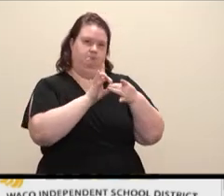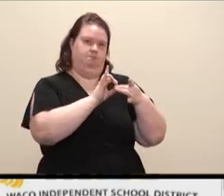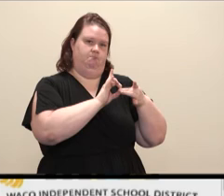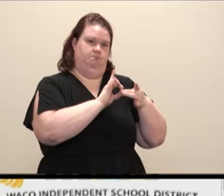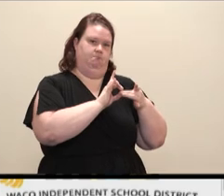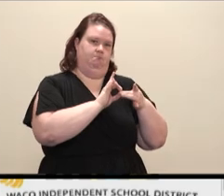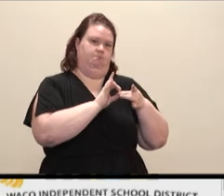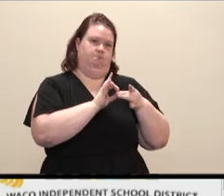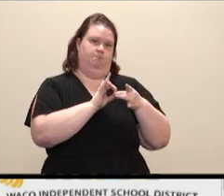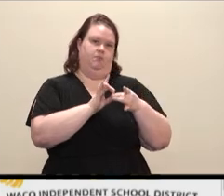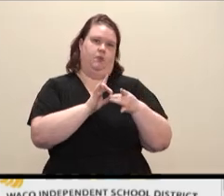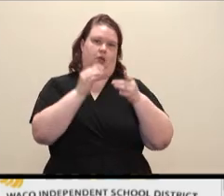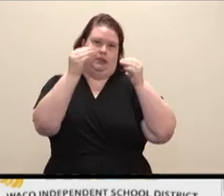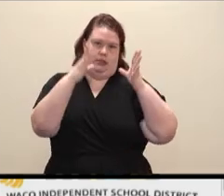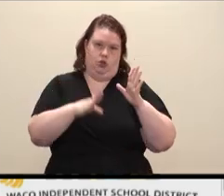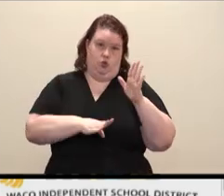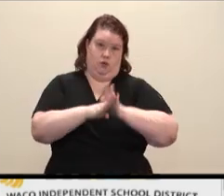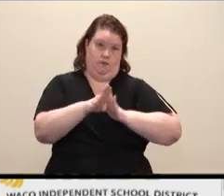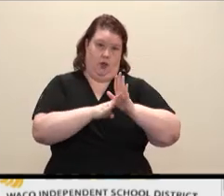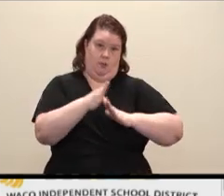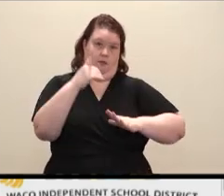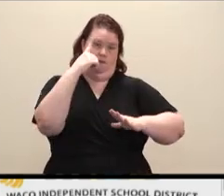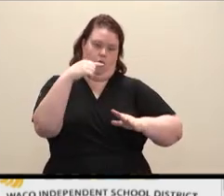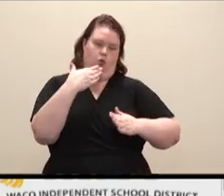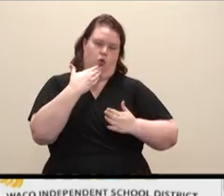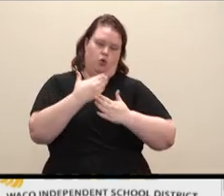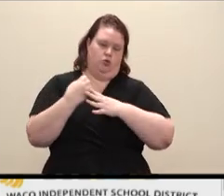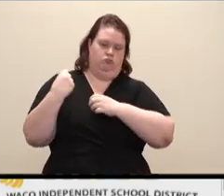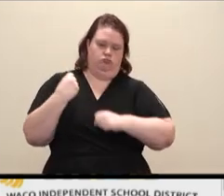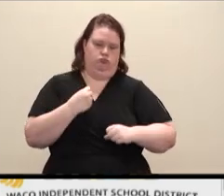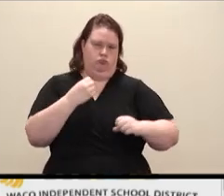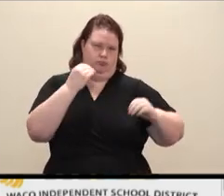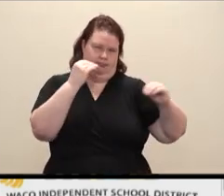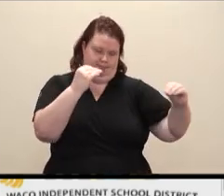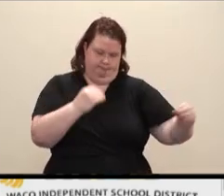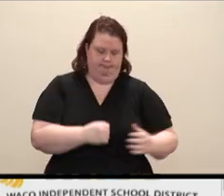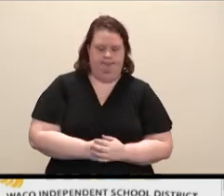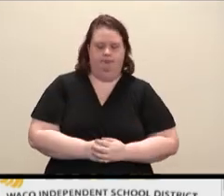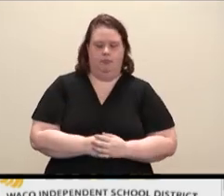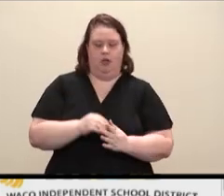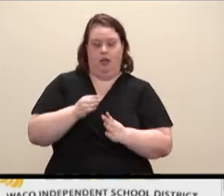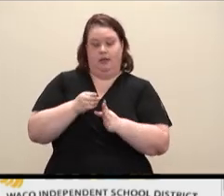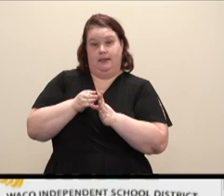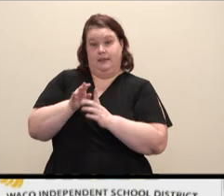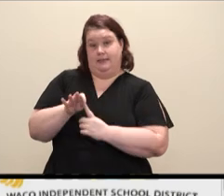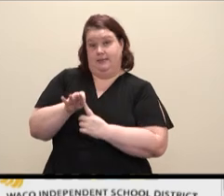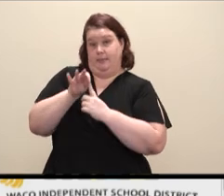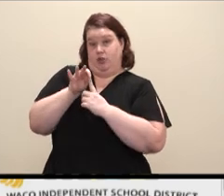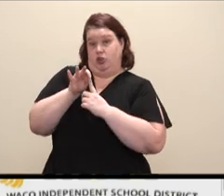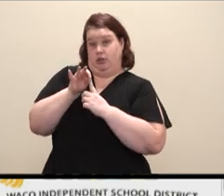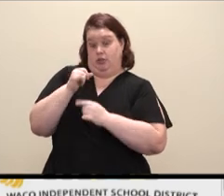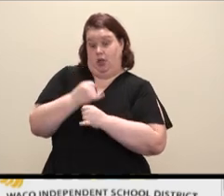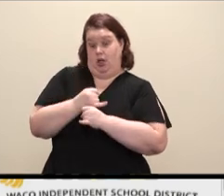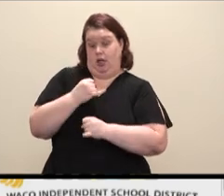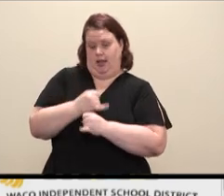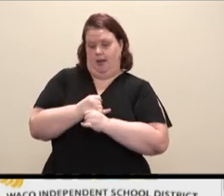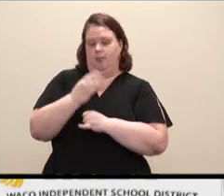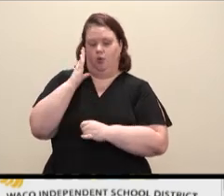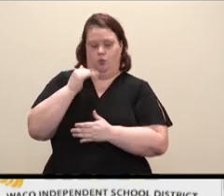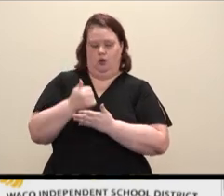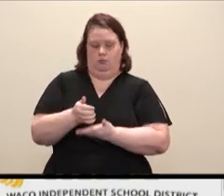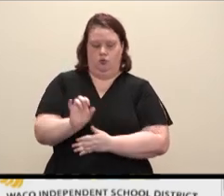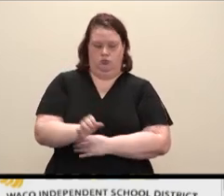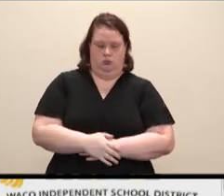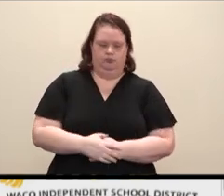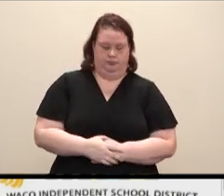in the classroom. That will also be supported by the instructional specialists on campus that